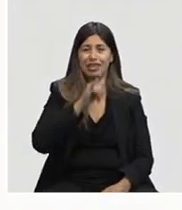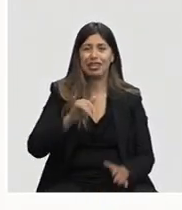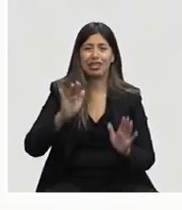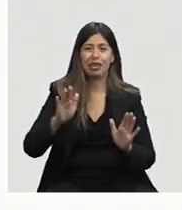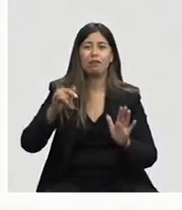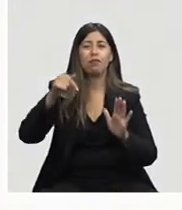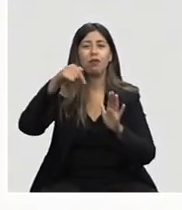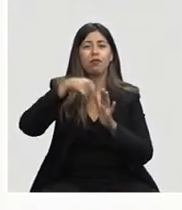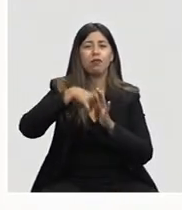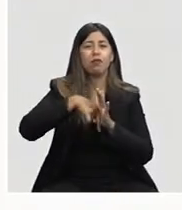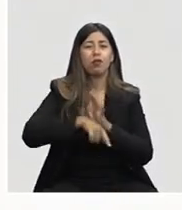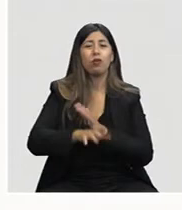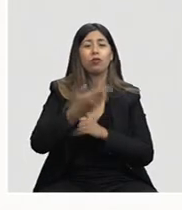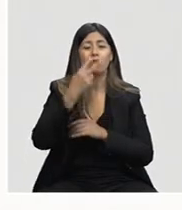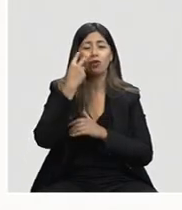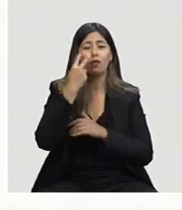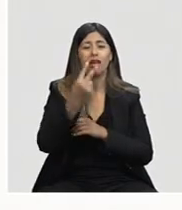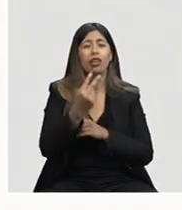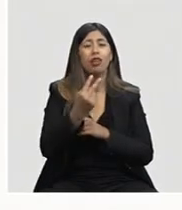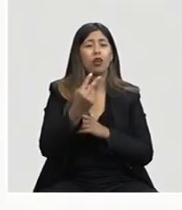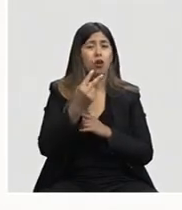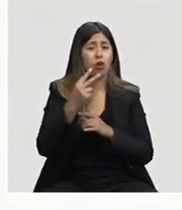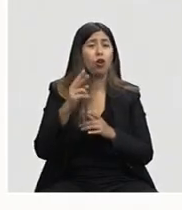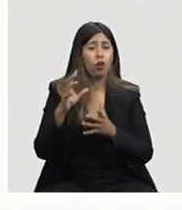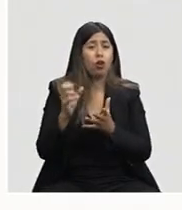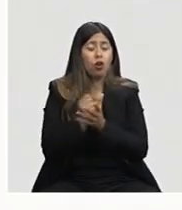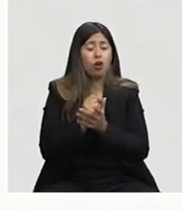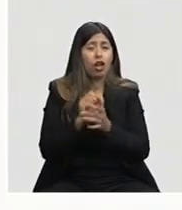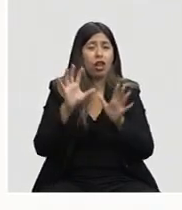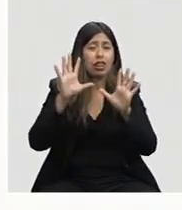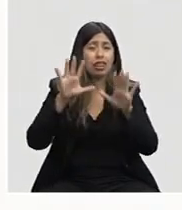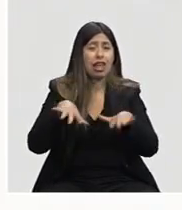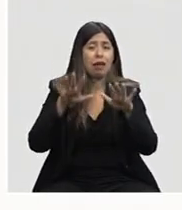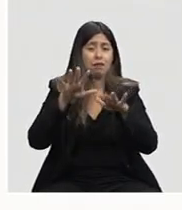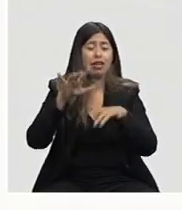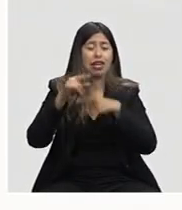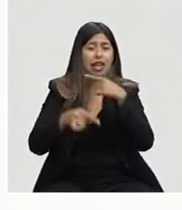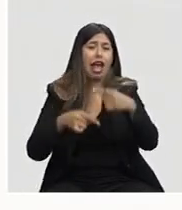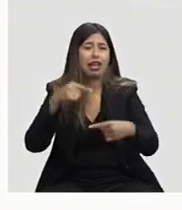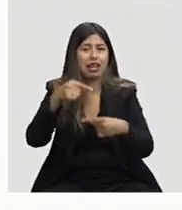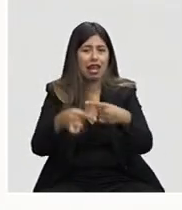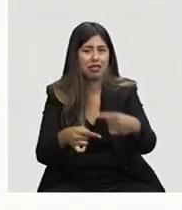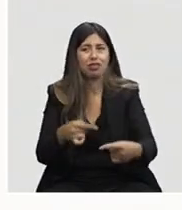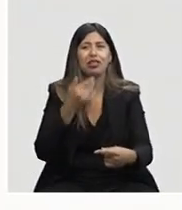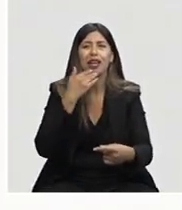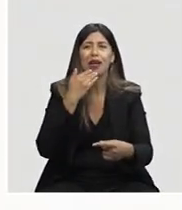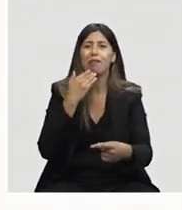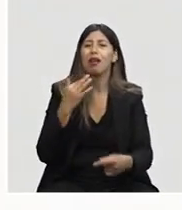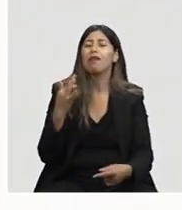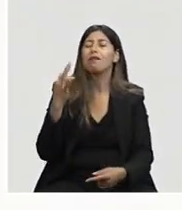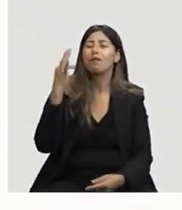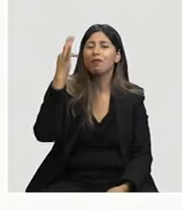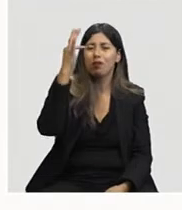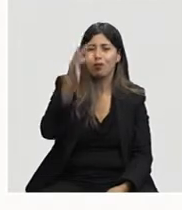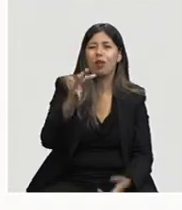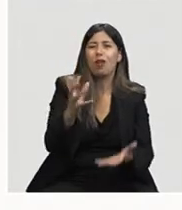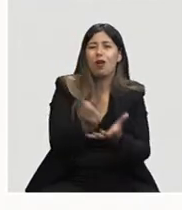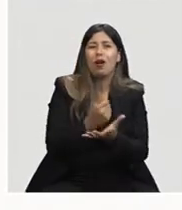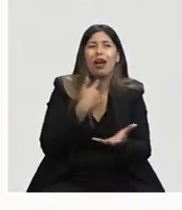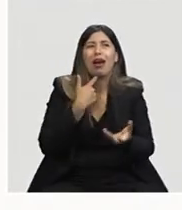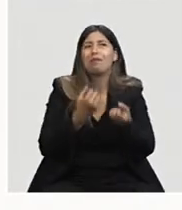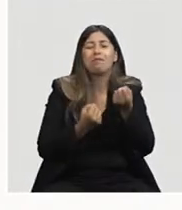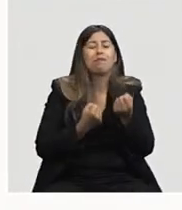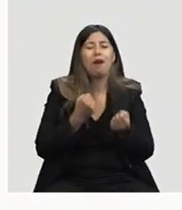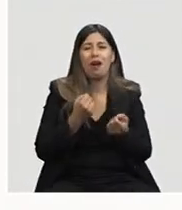generations and what we may be able to achieve in the aeons to come. This perspective is a major theme of my book.